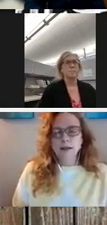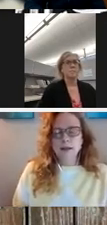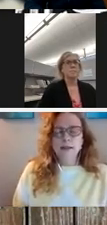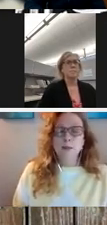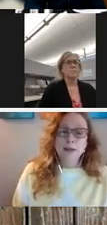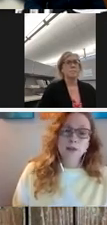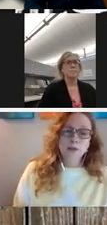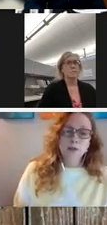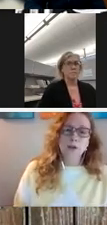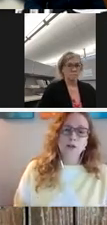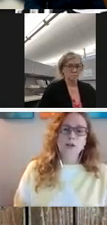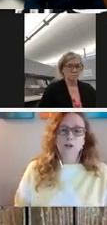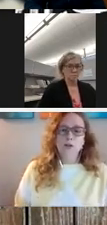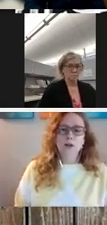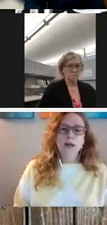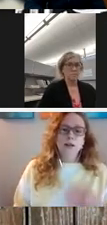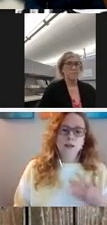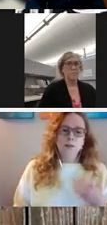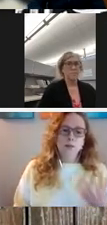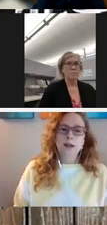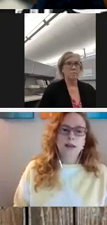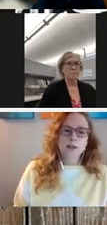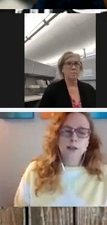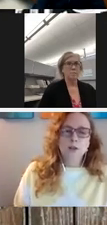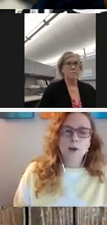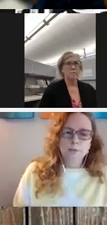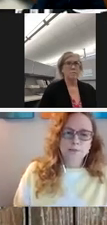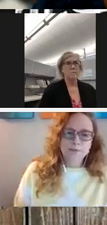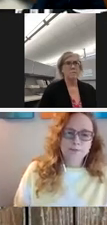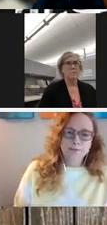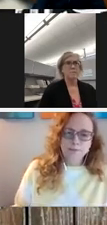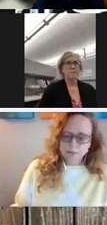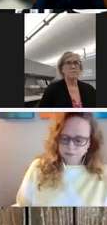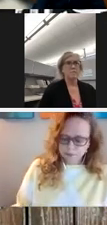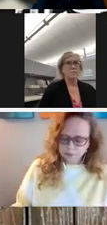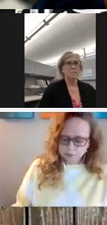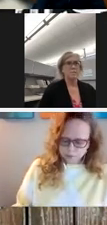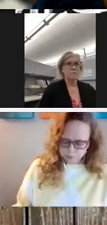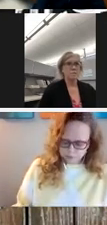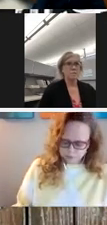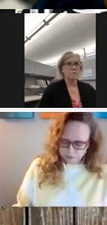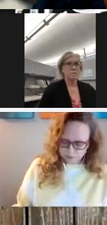pathways case managers are to do to plug into you all?